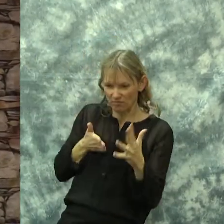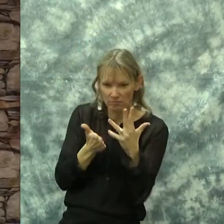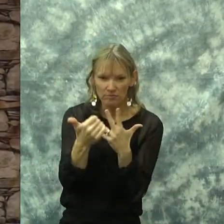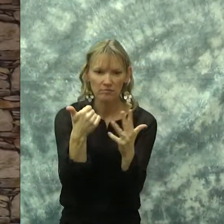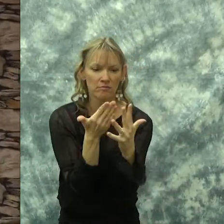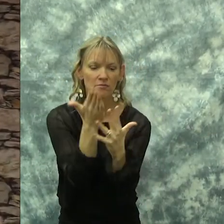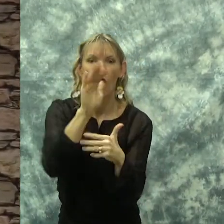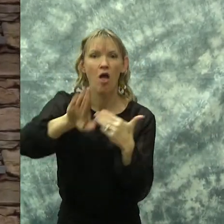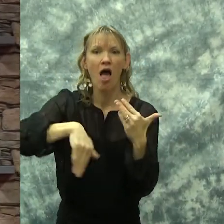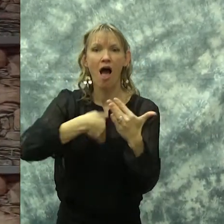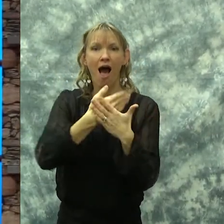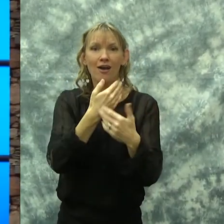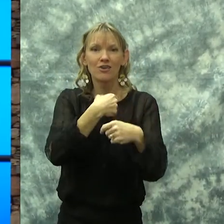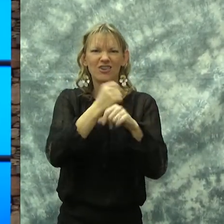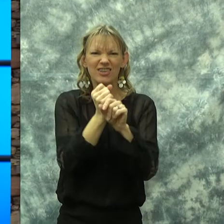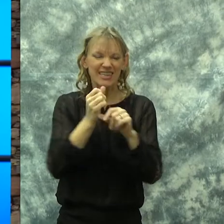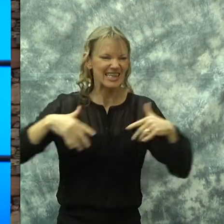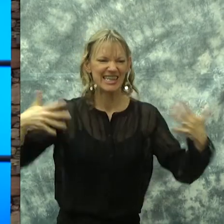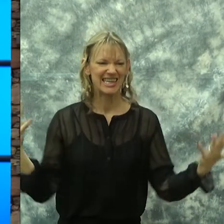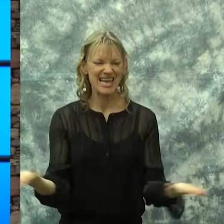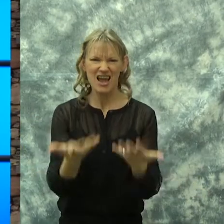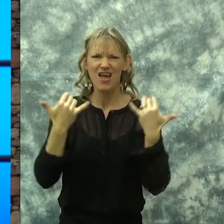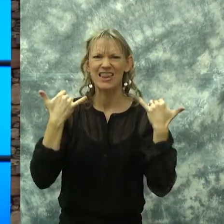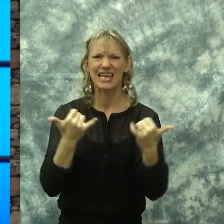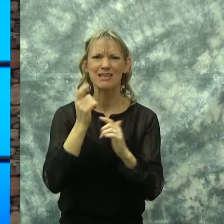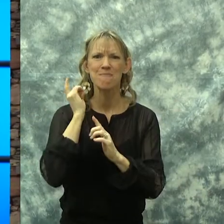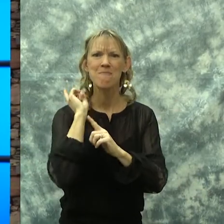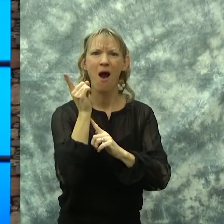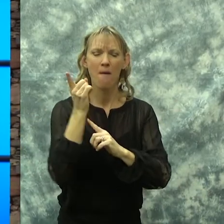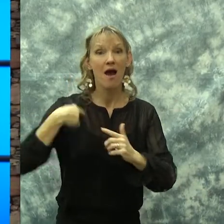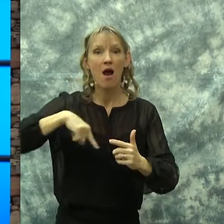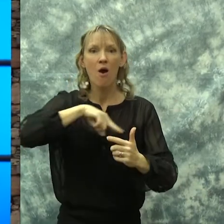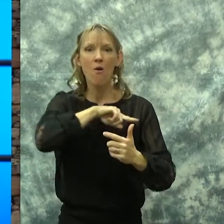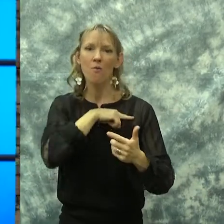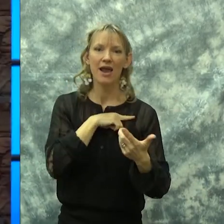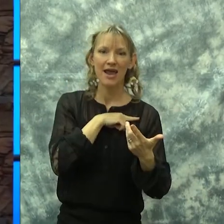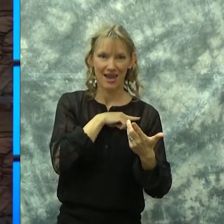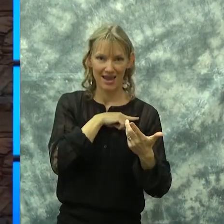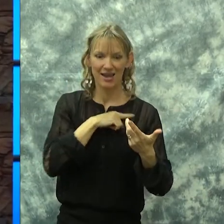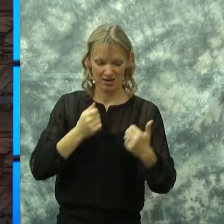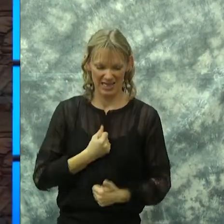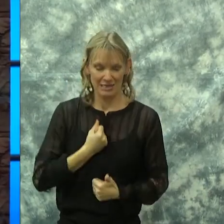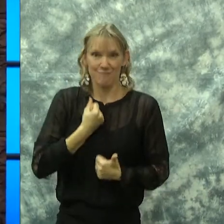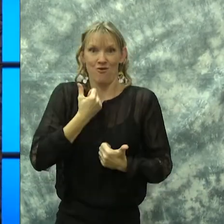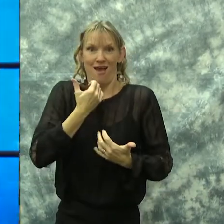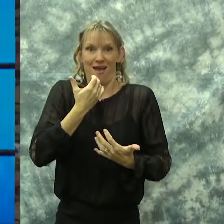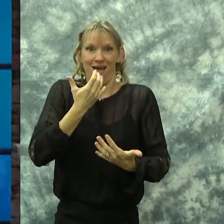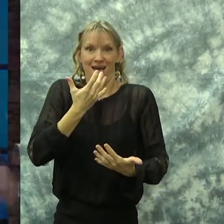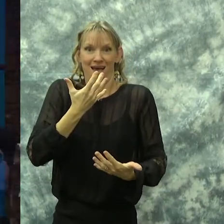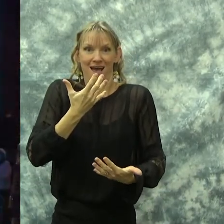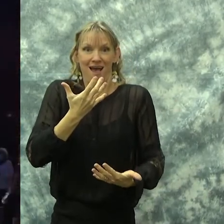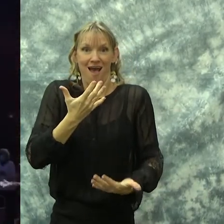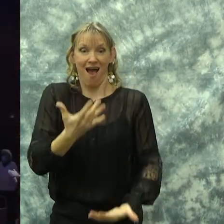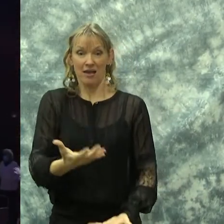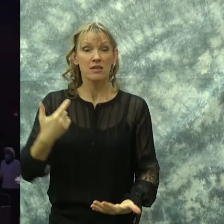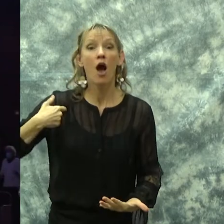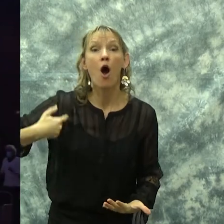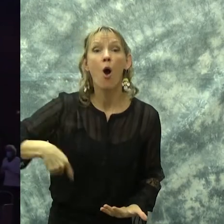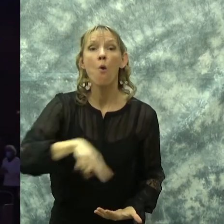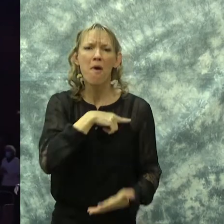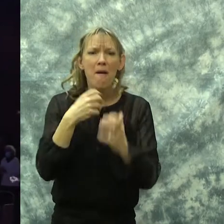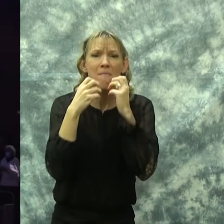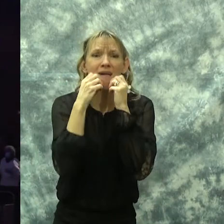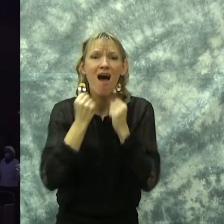throughout creation. Right here in this very moment, we are an expression. We